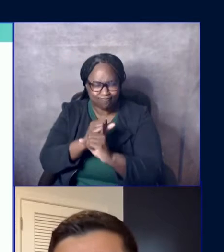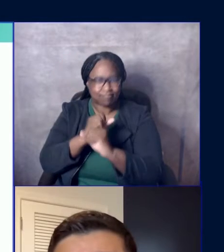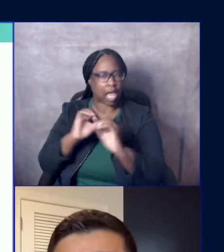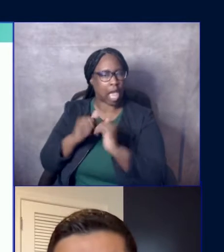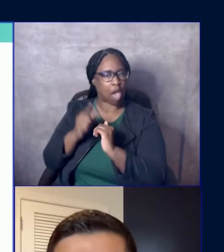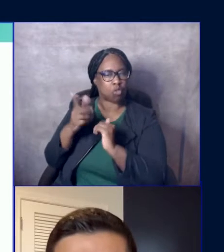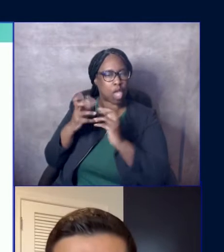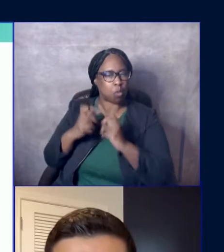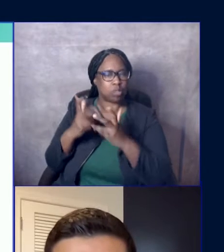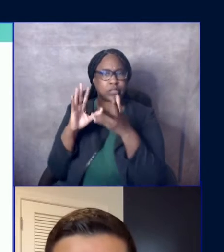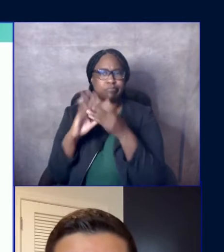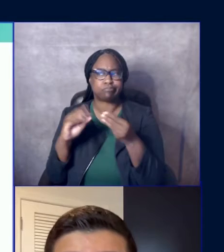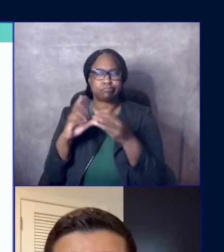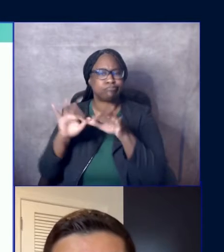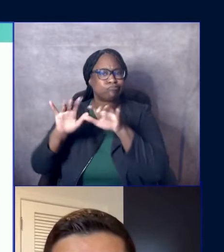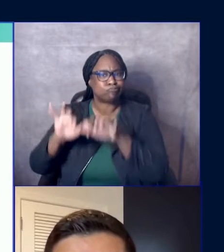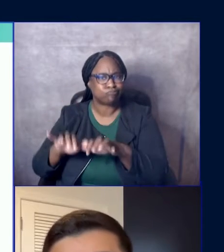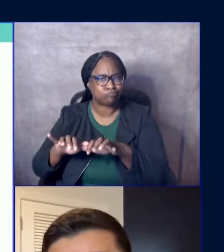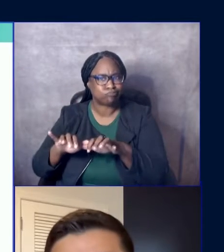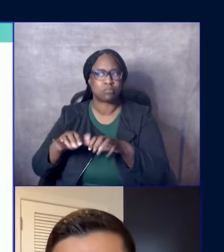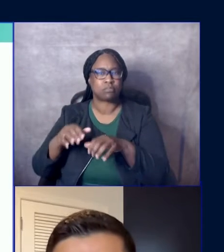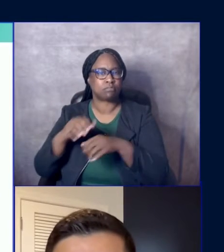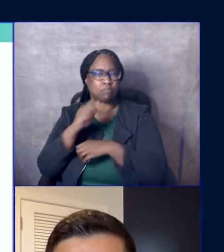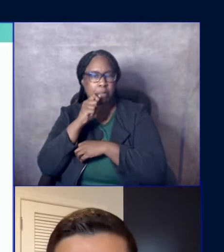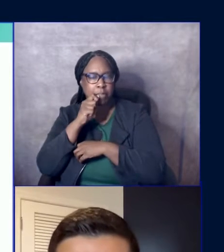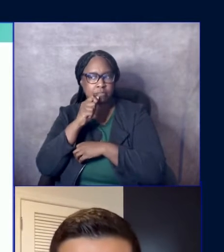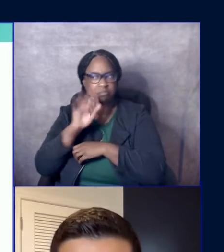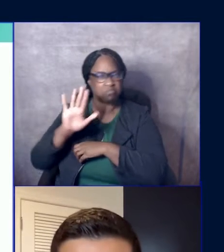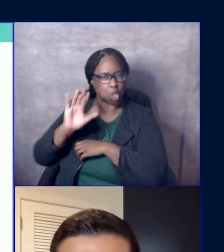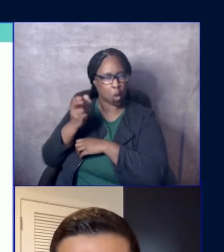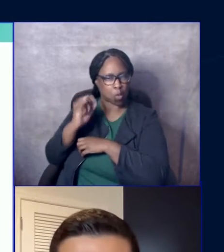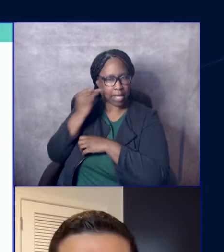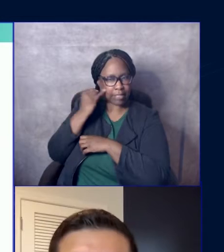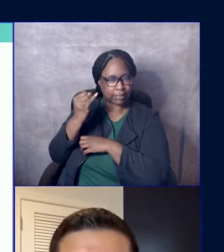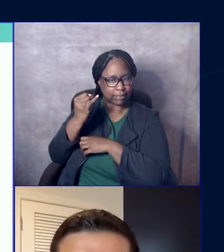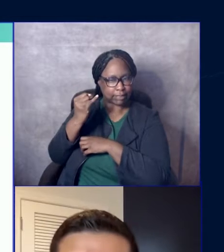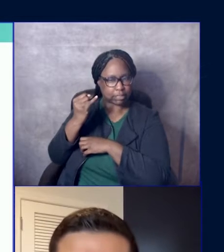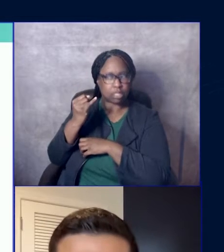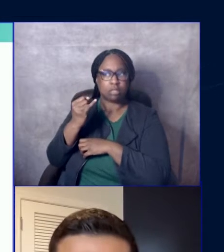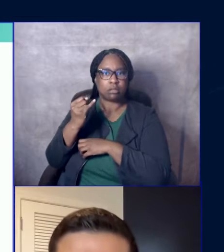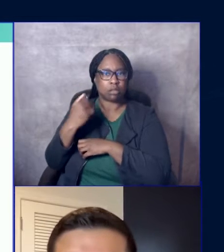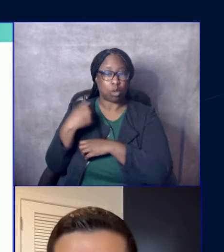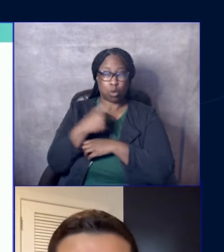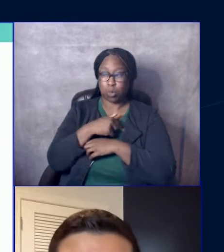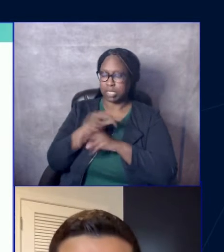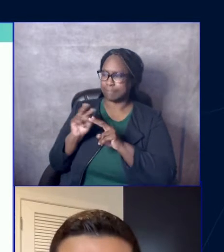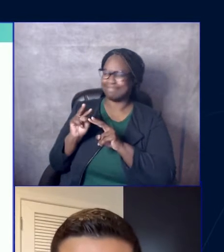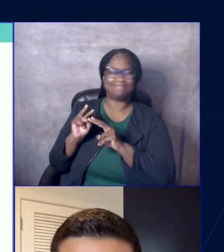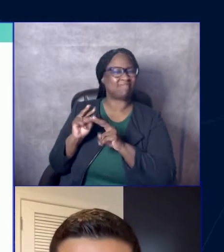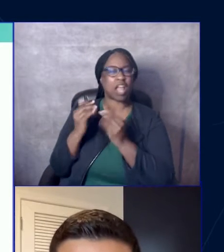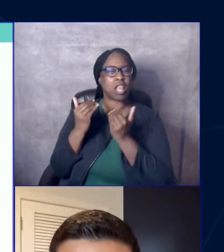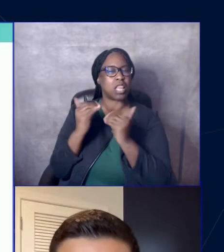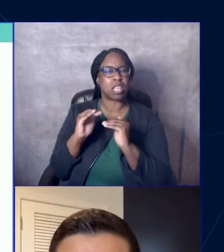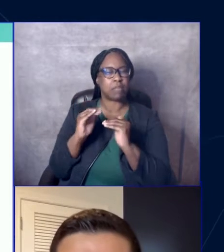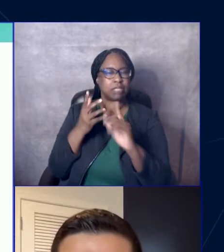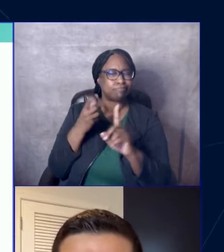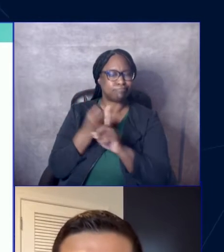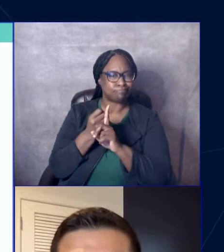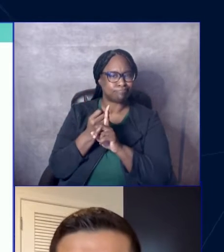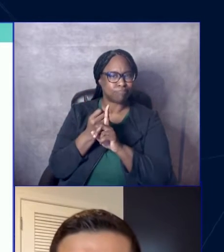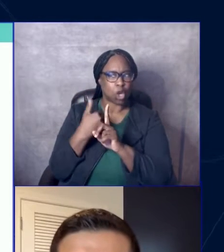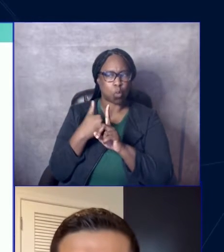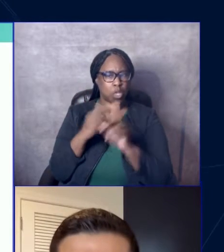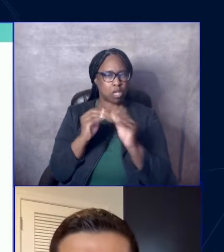have preconceived notions that sometimes we can find very limiting as people who work on this issue more closely. And so